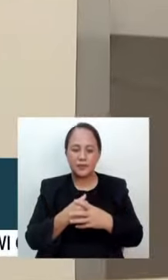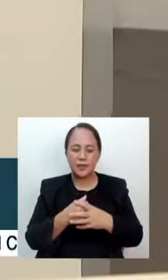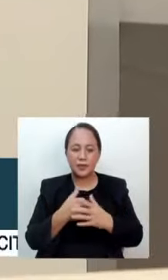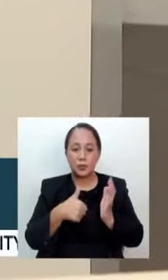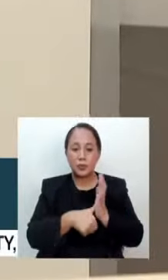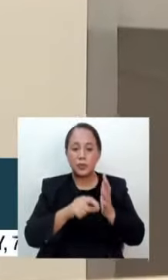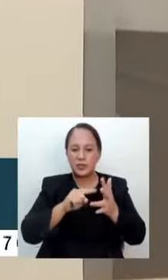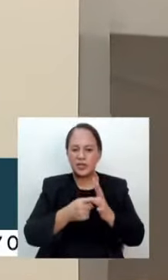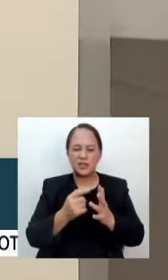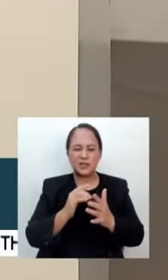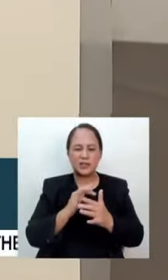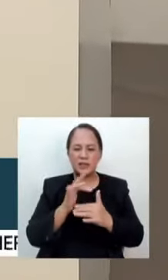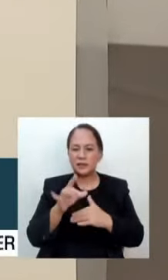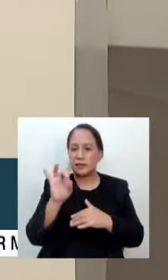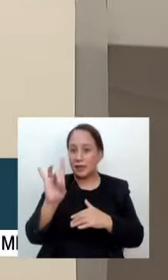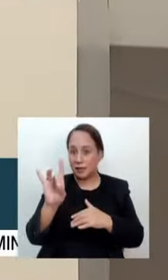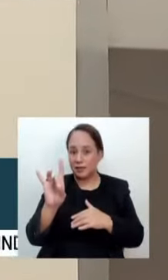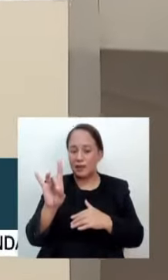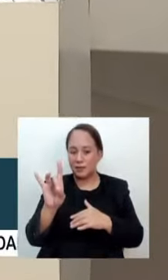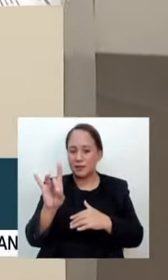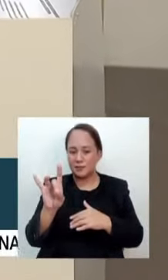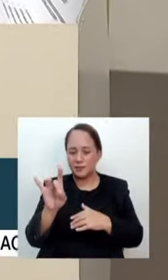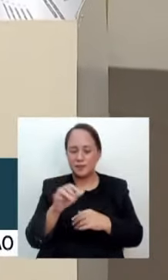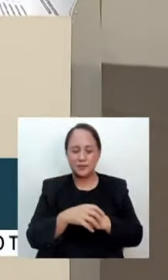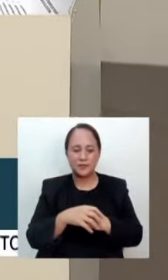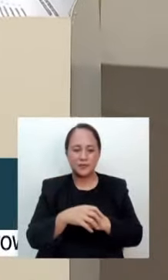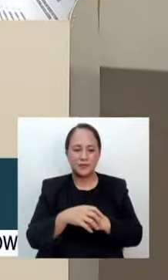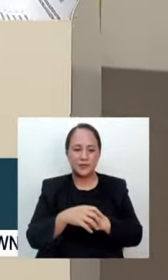in earnest at 8 o'clock.